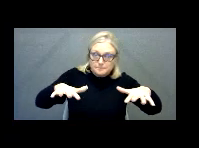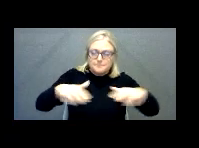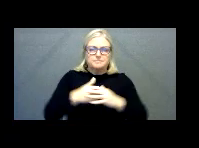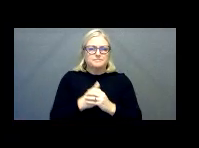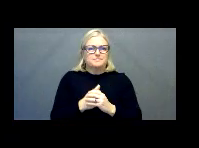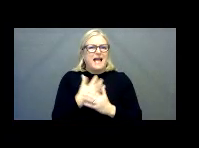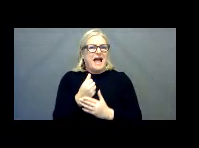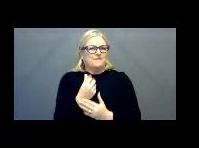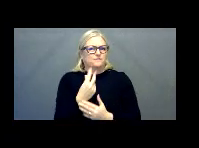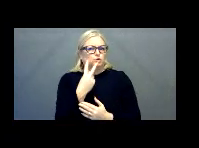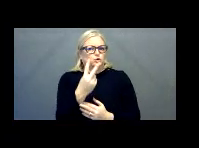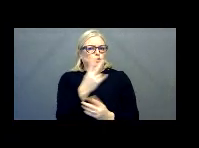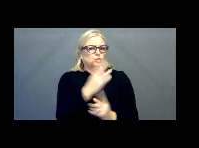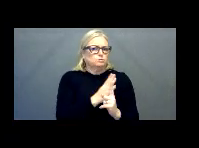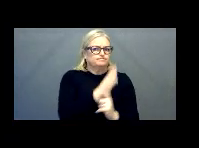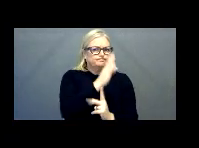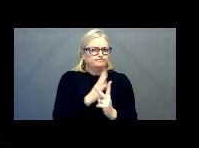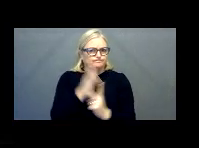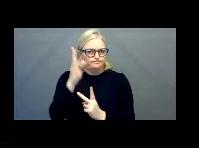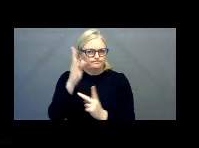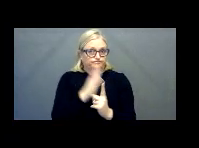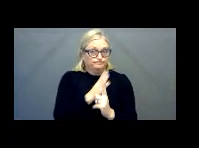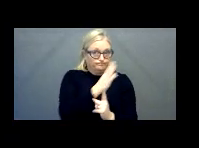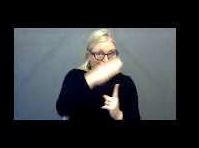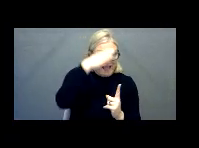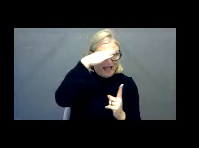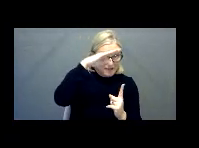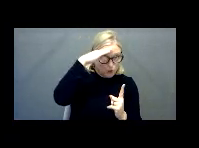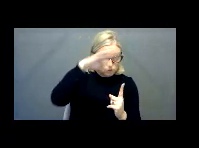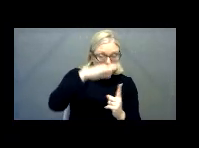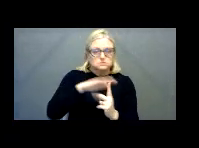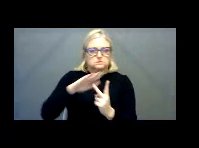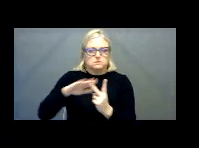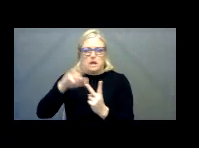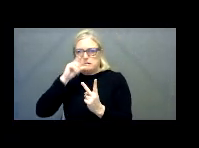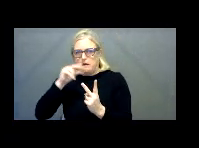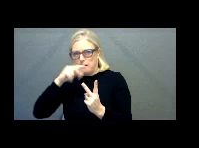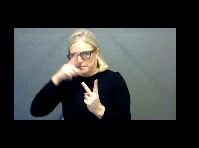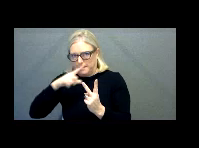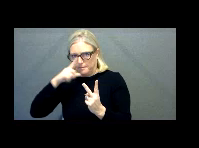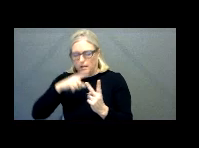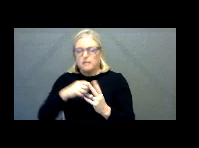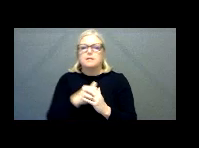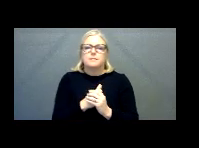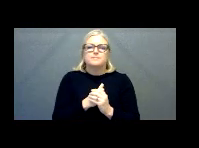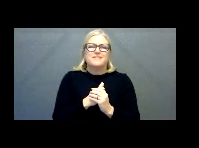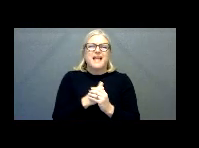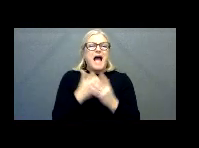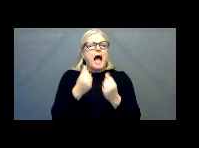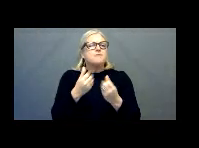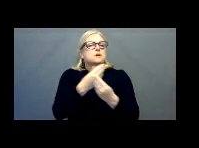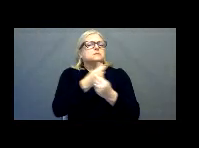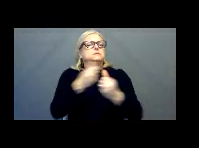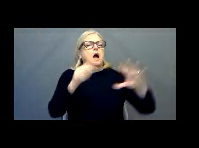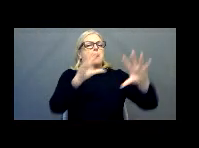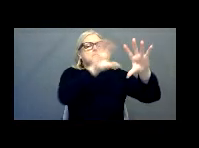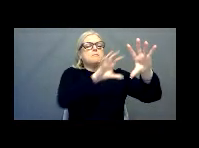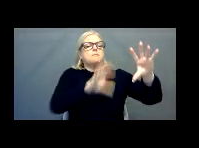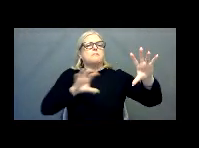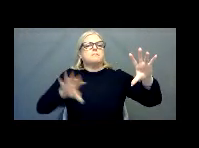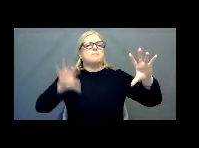designed it so that it's indifferent, if you like, between location, to some extent age within a range, the kind of disability that